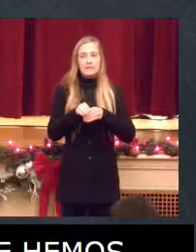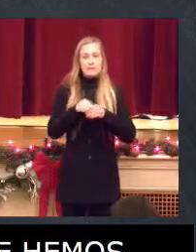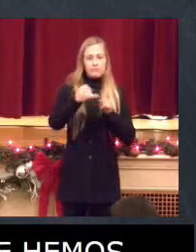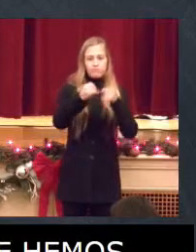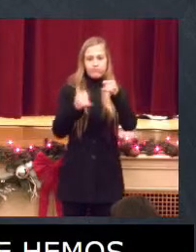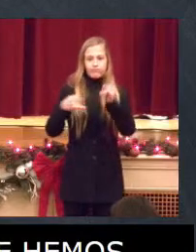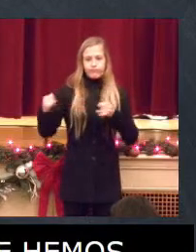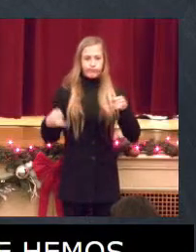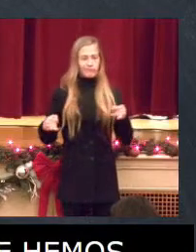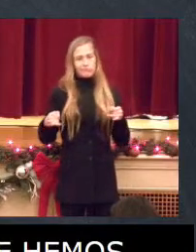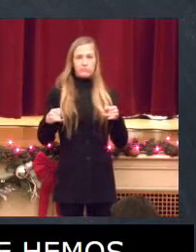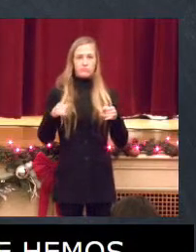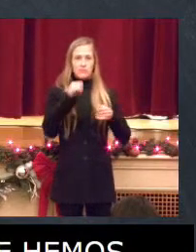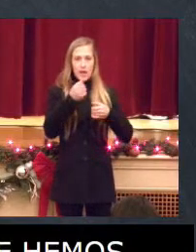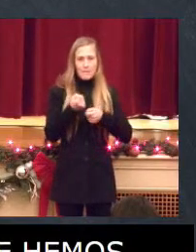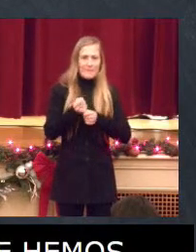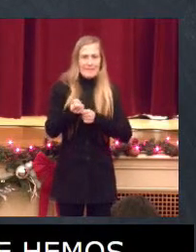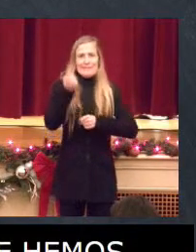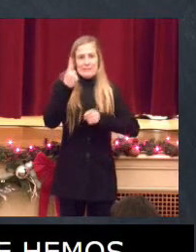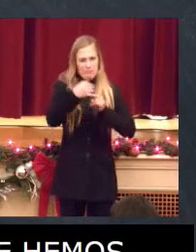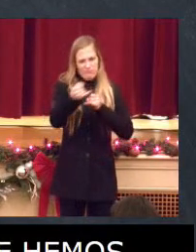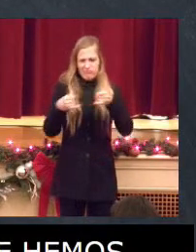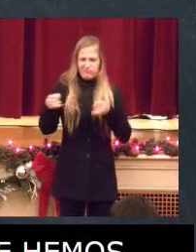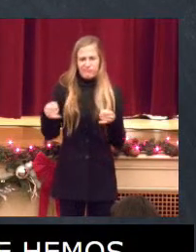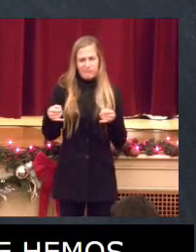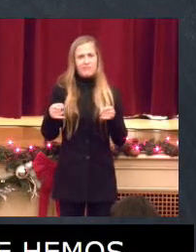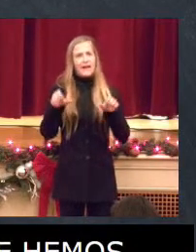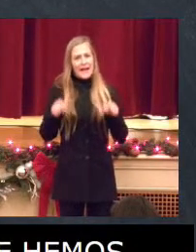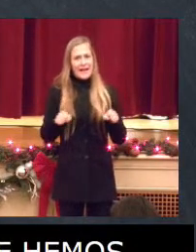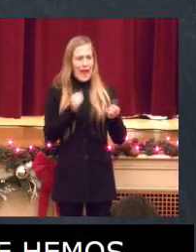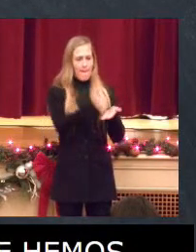district lines, if that makes sense.